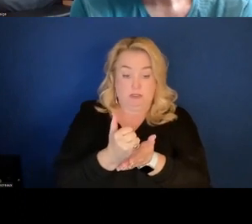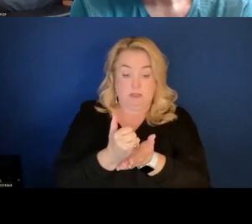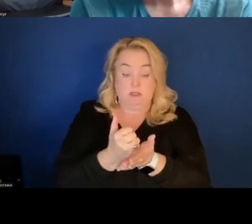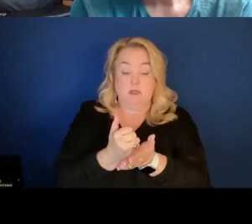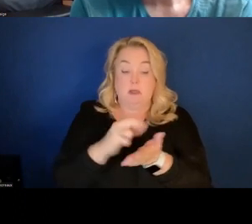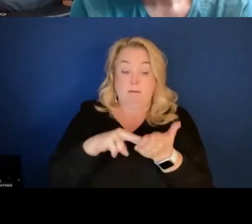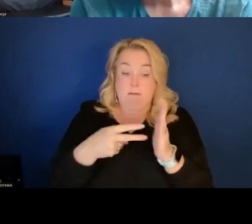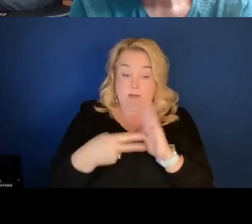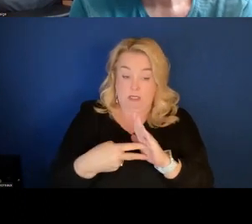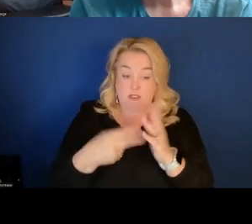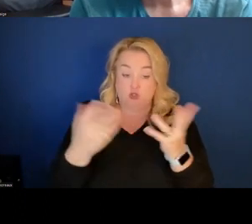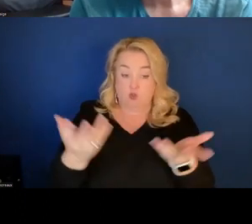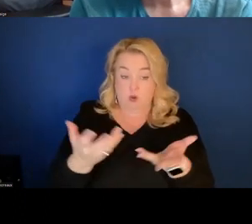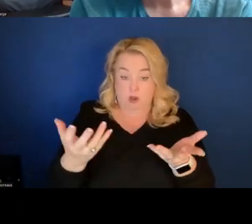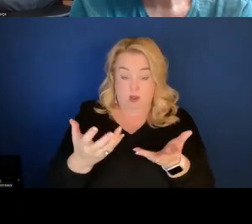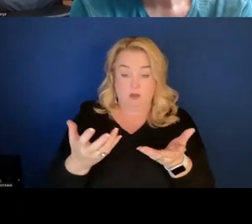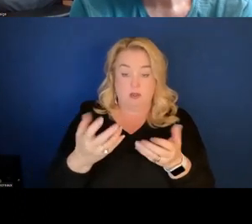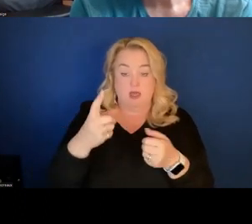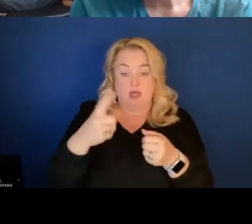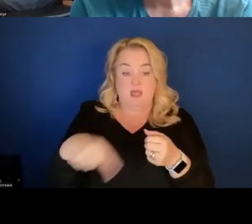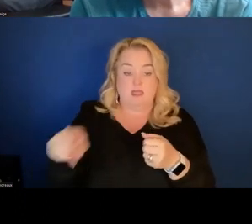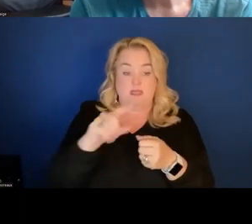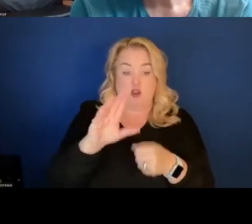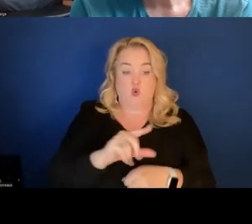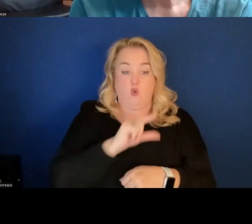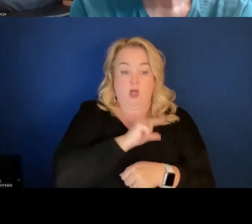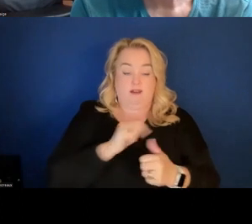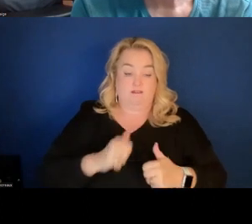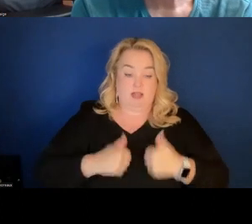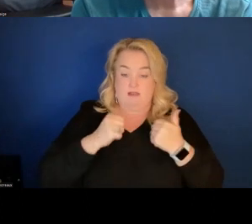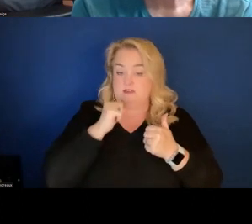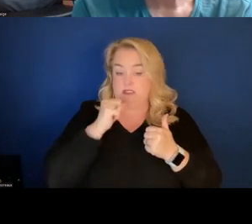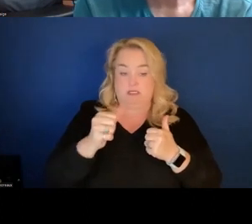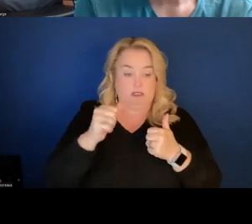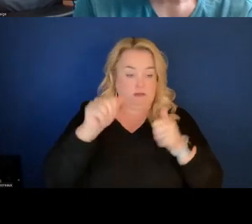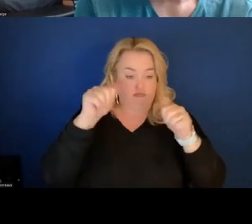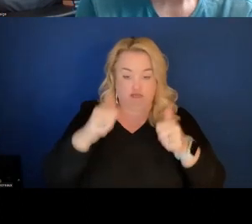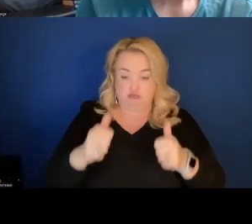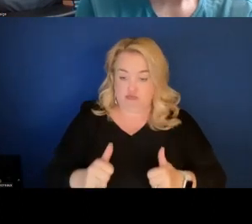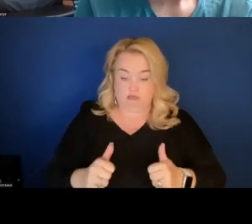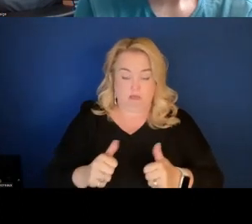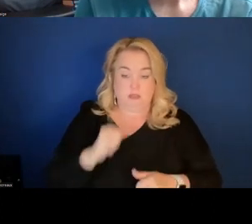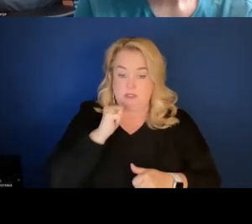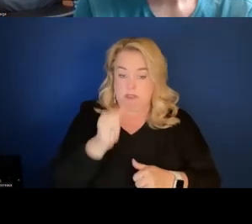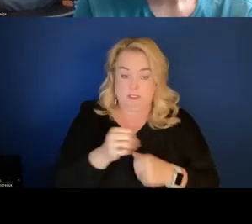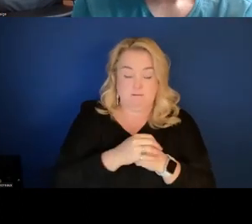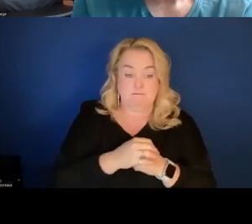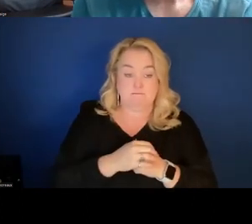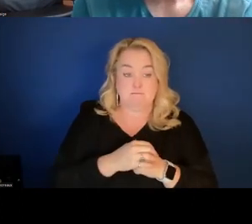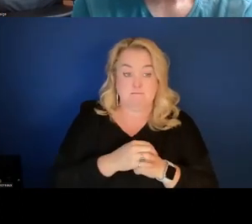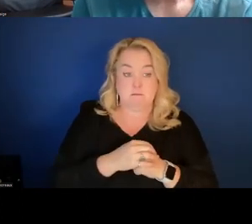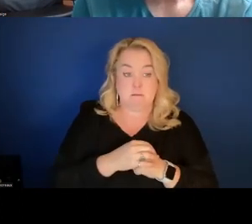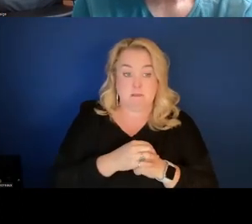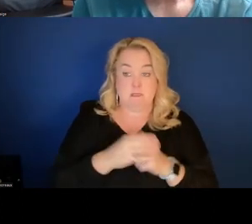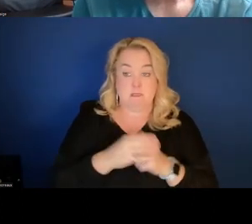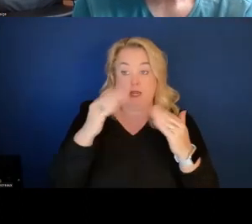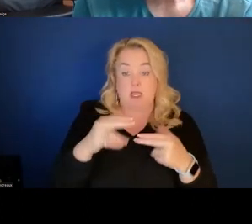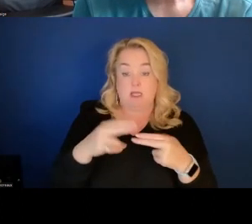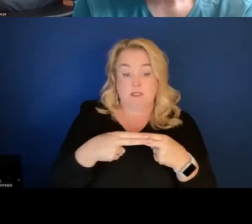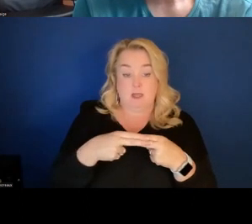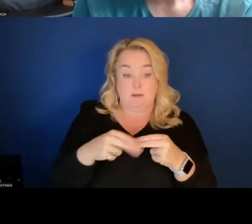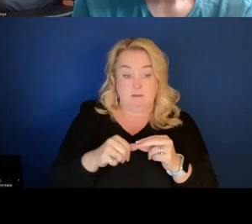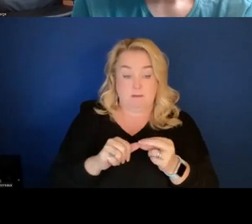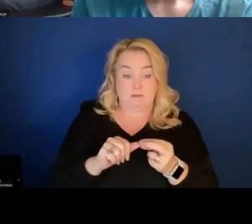their perceived health and quality of life did not decline while receiving volunteer assistance. Next slide, please.